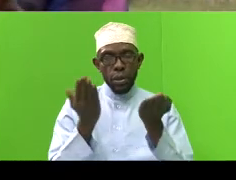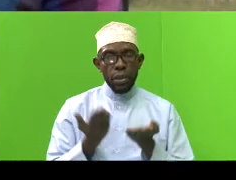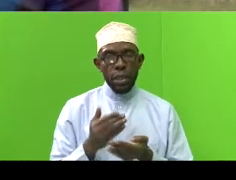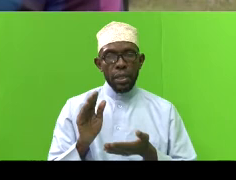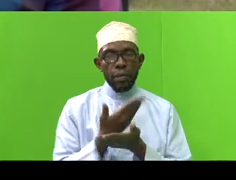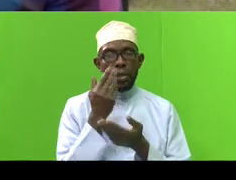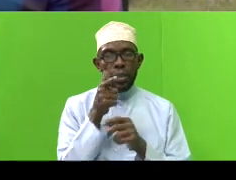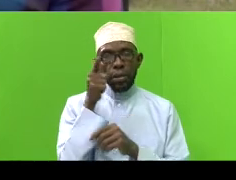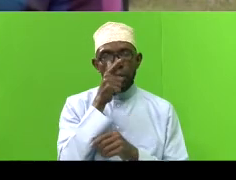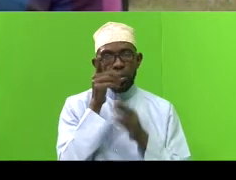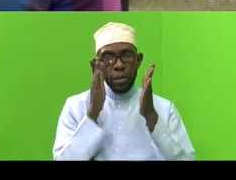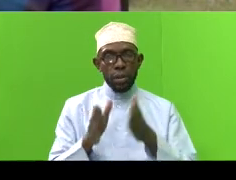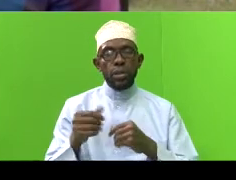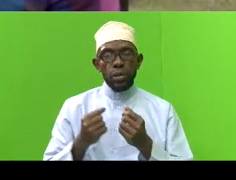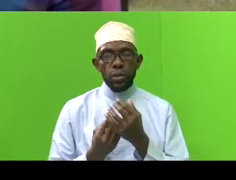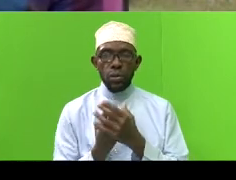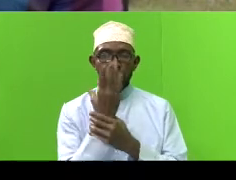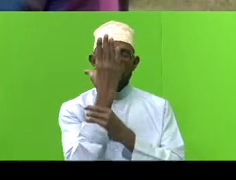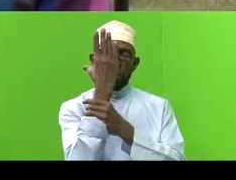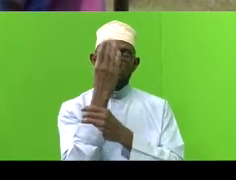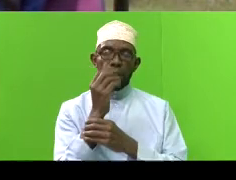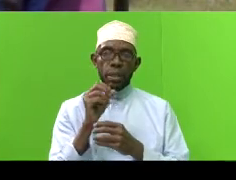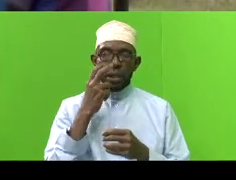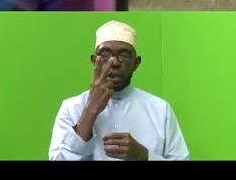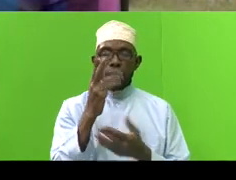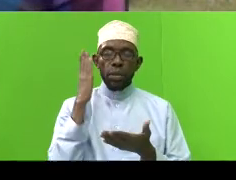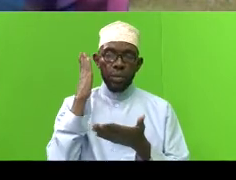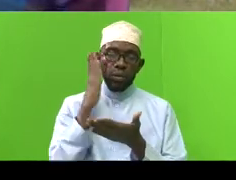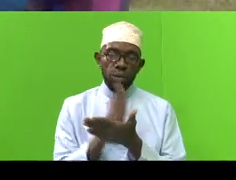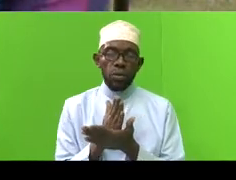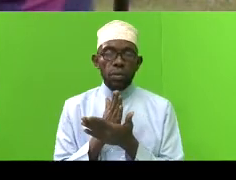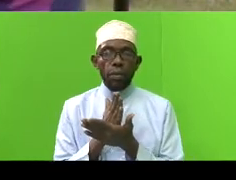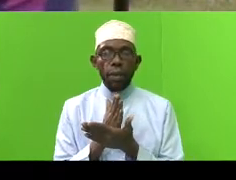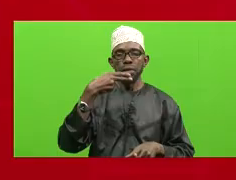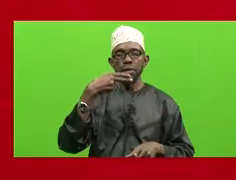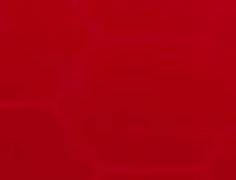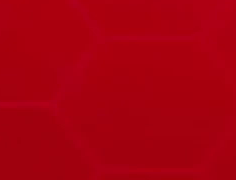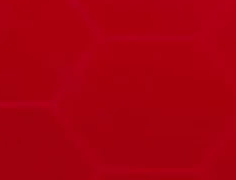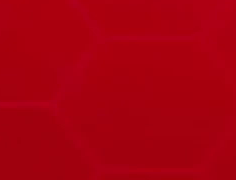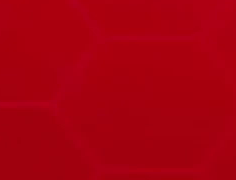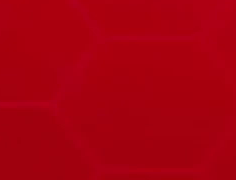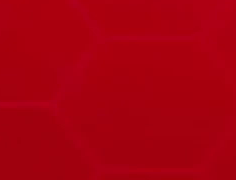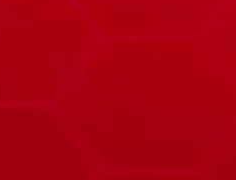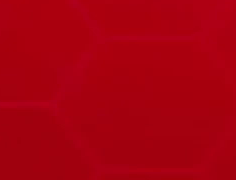as journalists we've grown to see that it is something that is really happening.